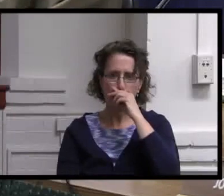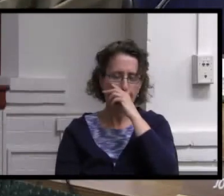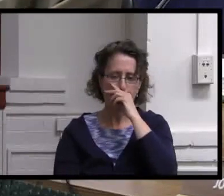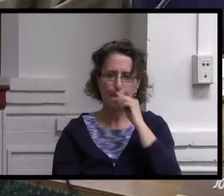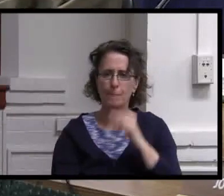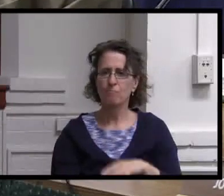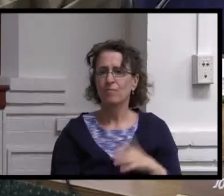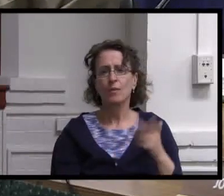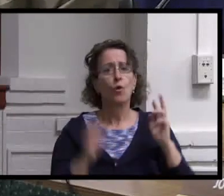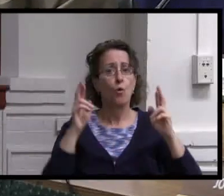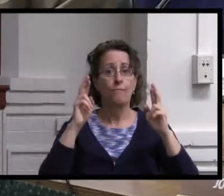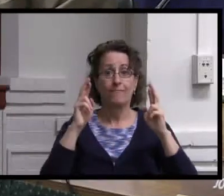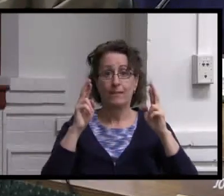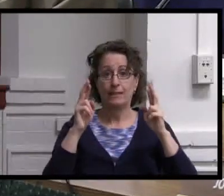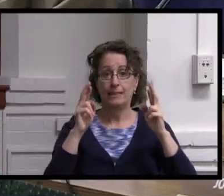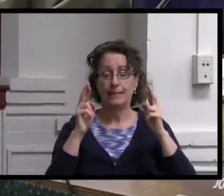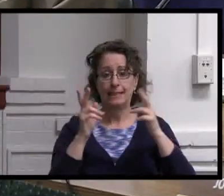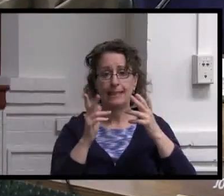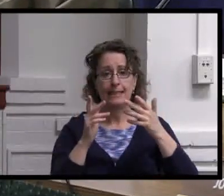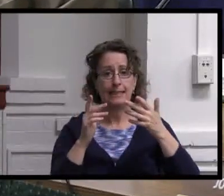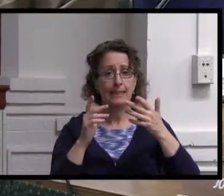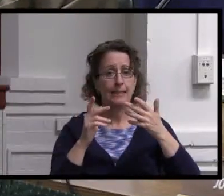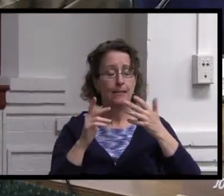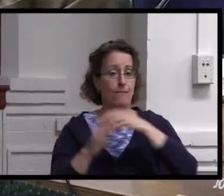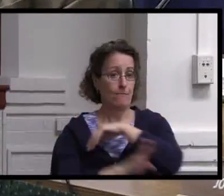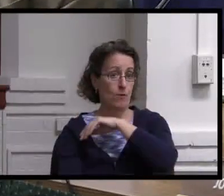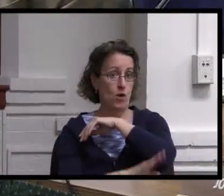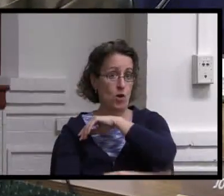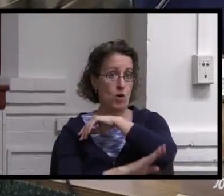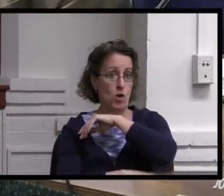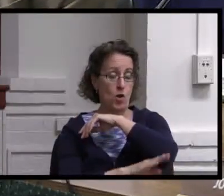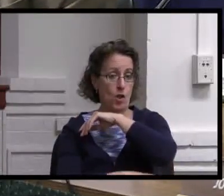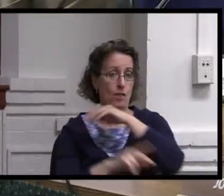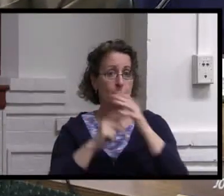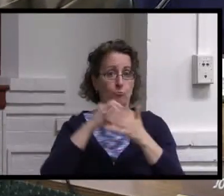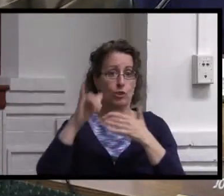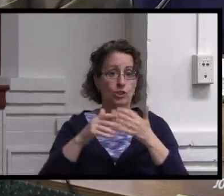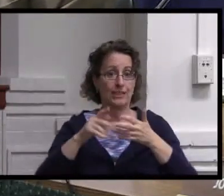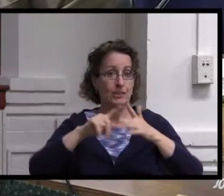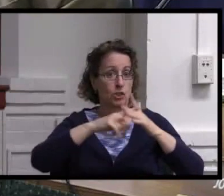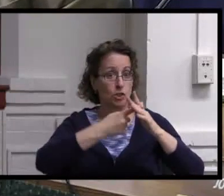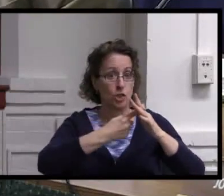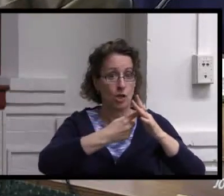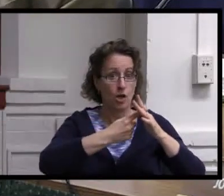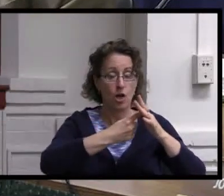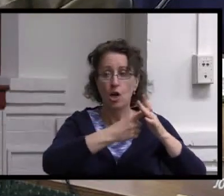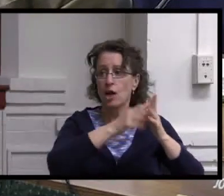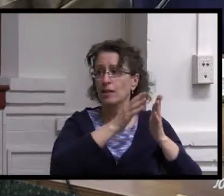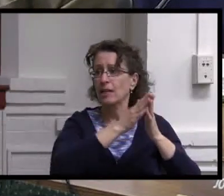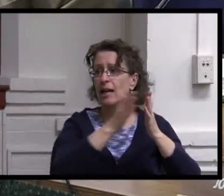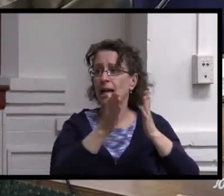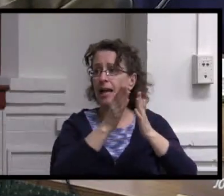towards the end of the summer, and then actually the beginning of the fall, and that the work will be completed by then.